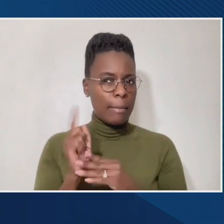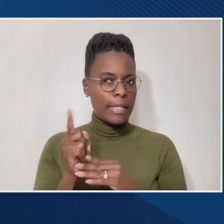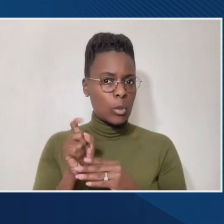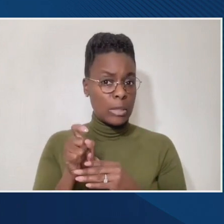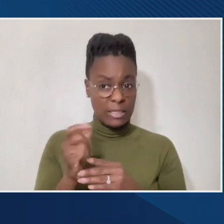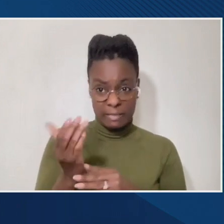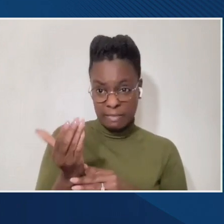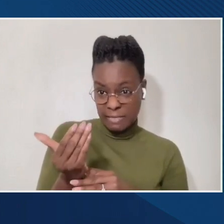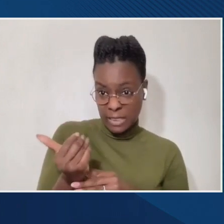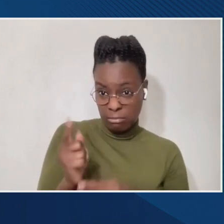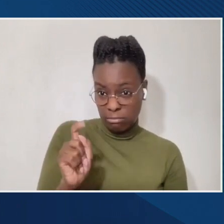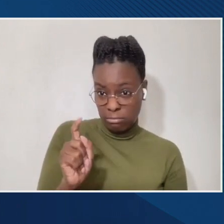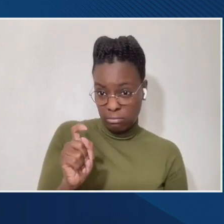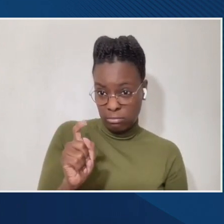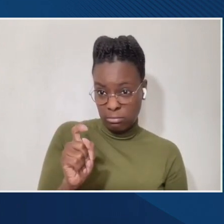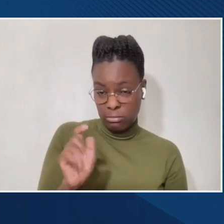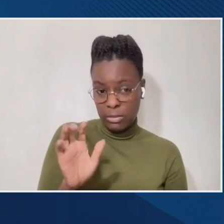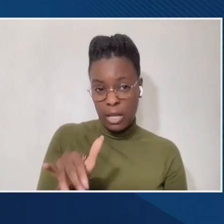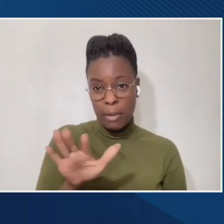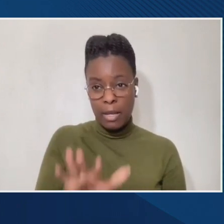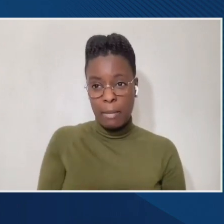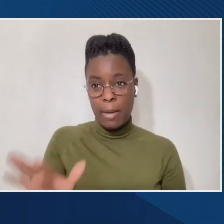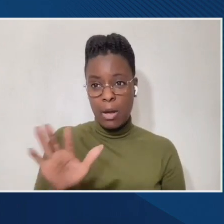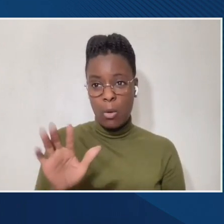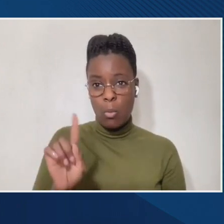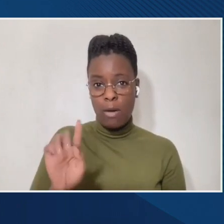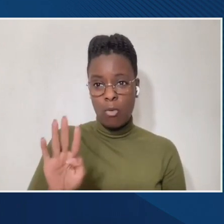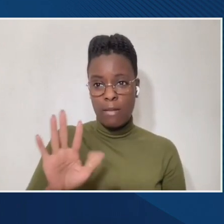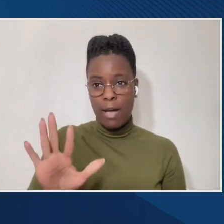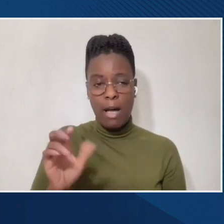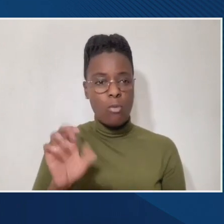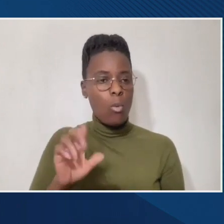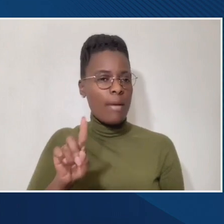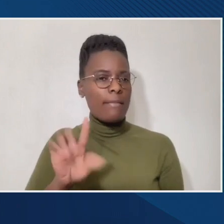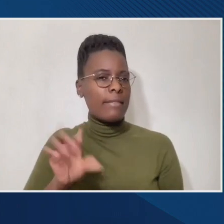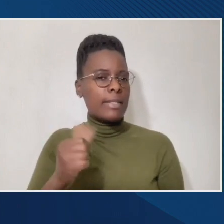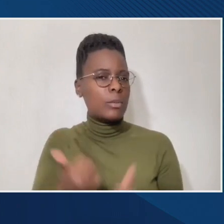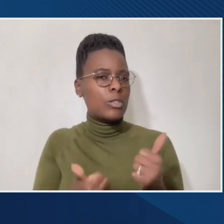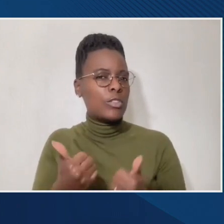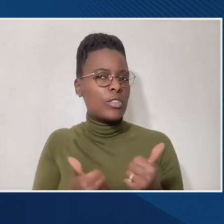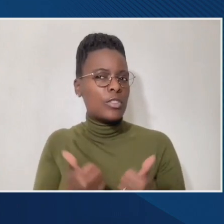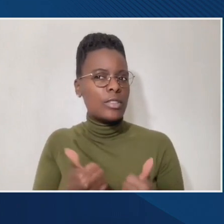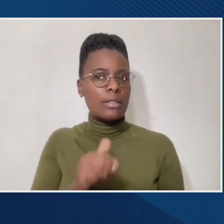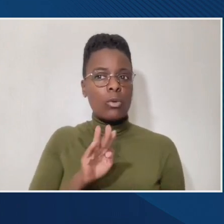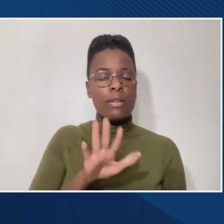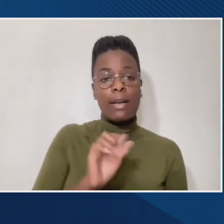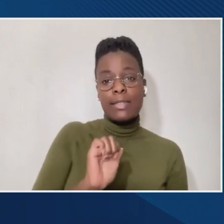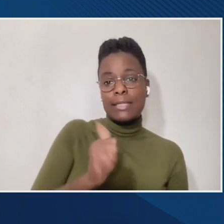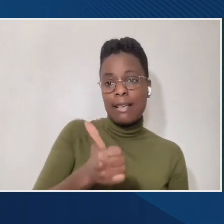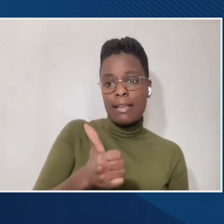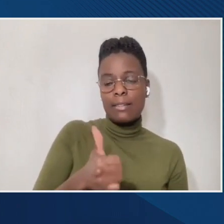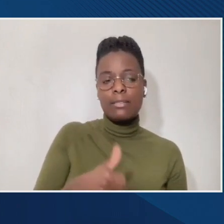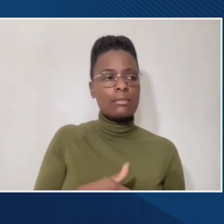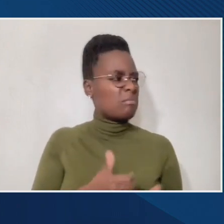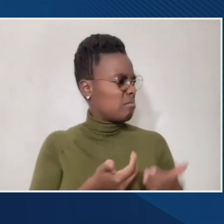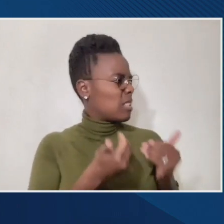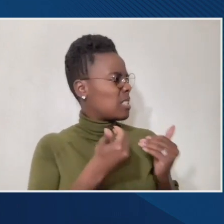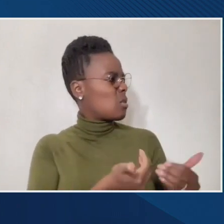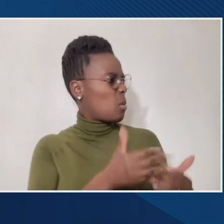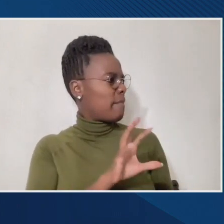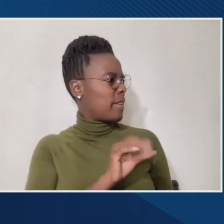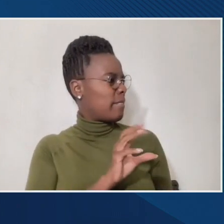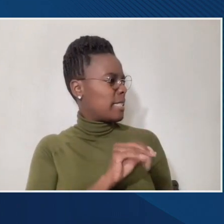right either at 45 or 50. 45 is 10 and Let's do 50, and